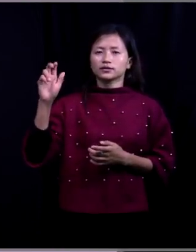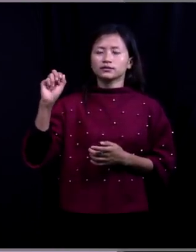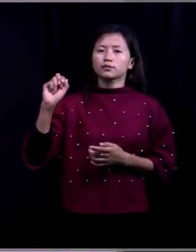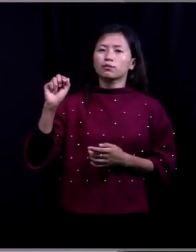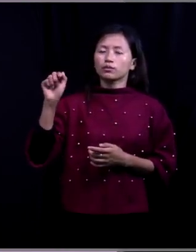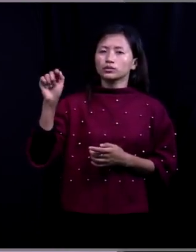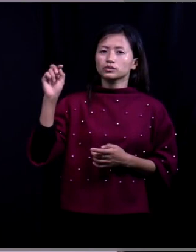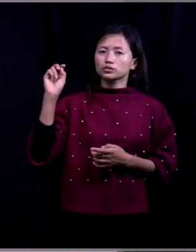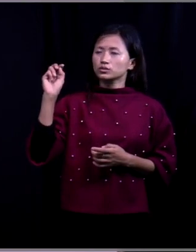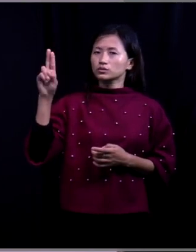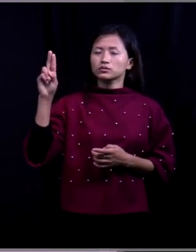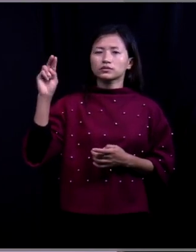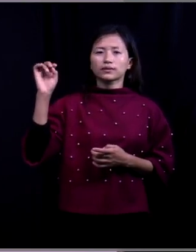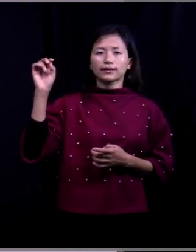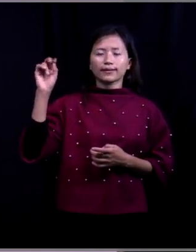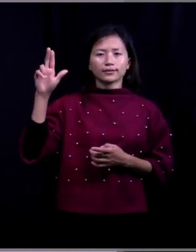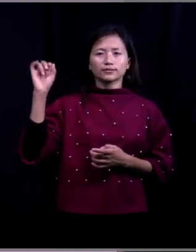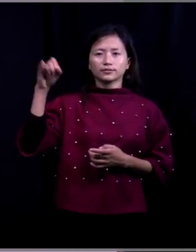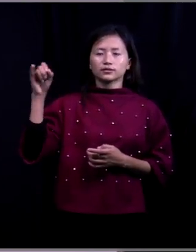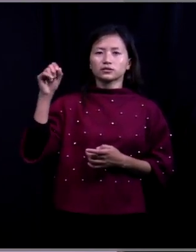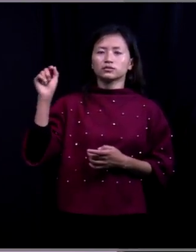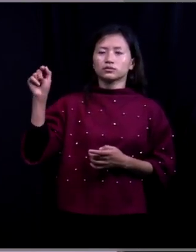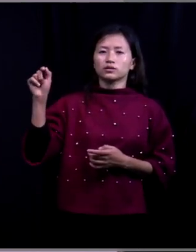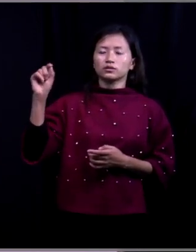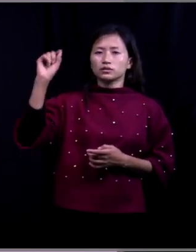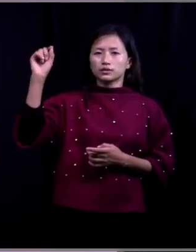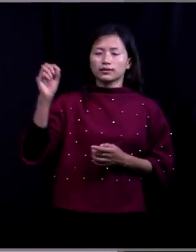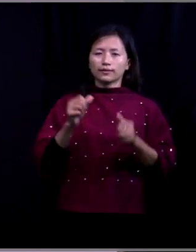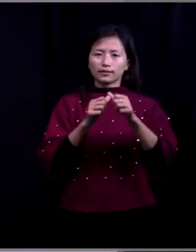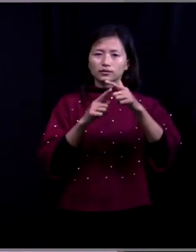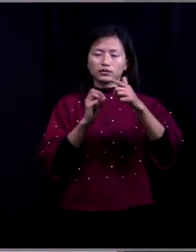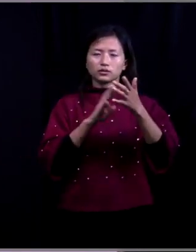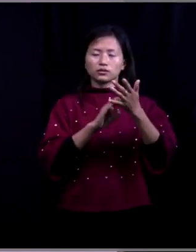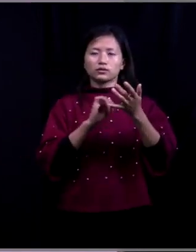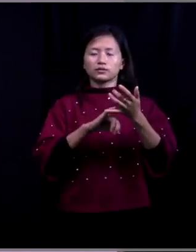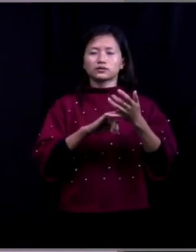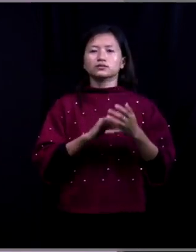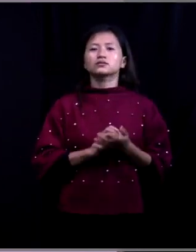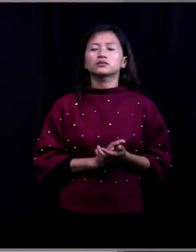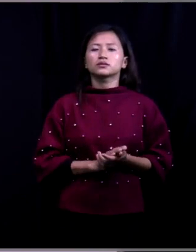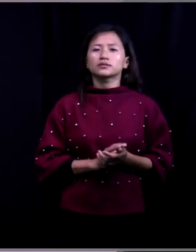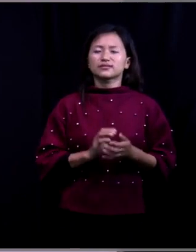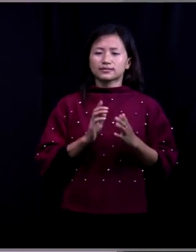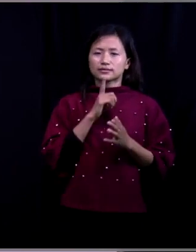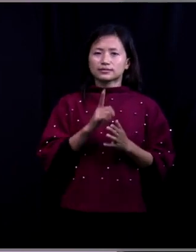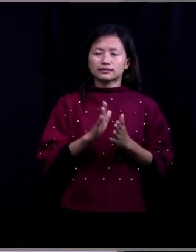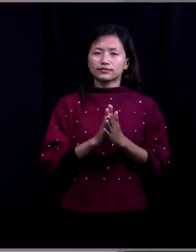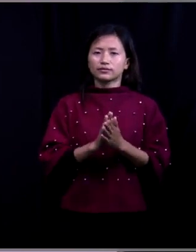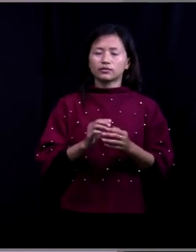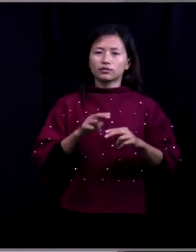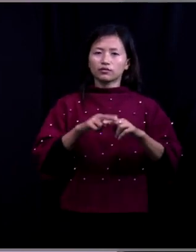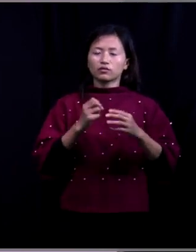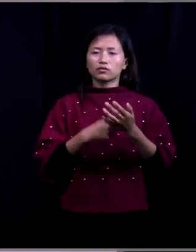78.286 into 10 to the power 23 atoms. Now if we write this in standard form, this decimal will